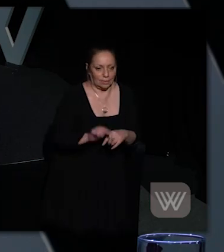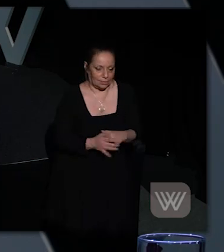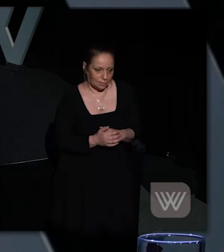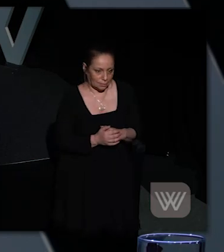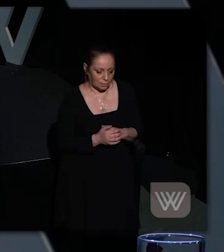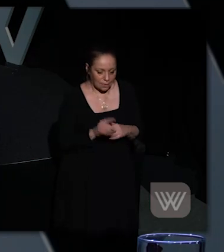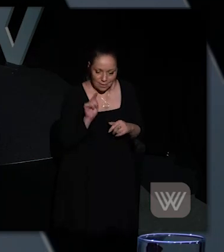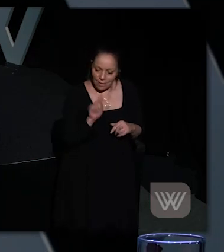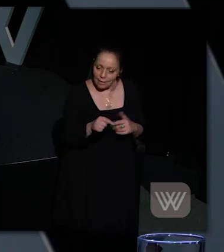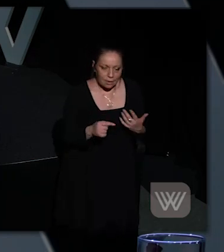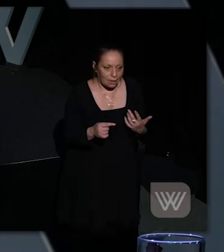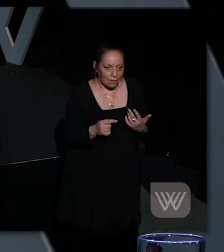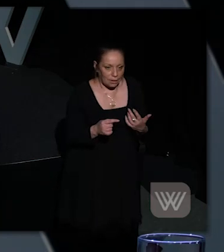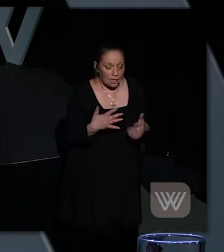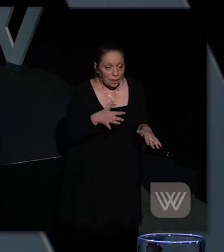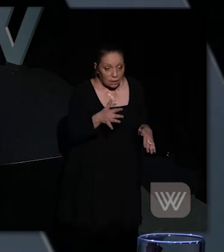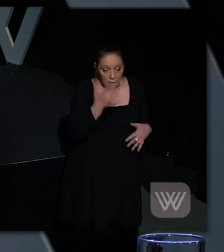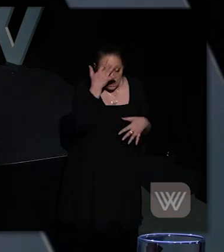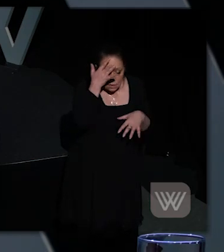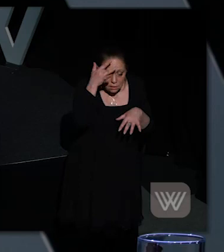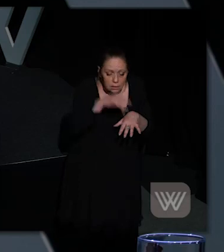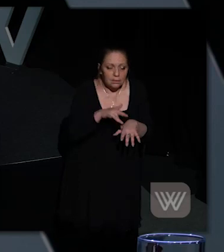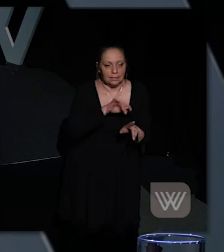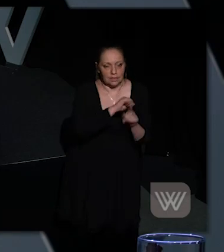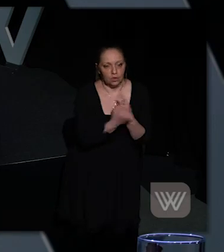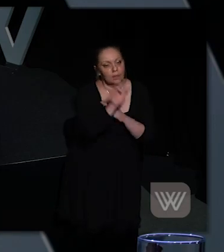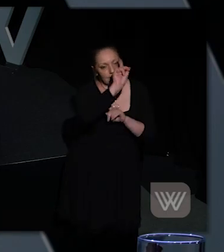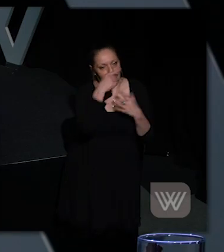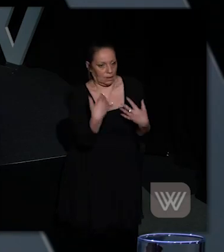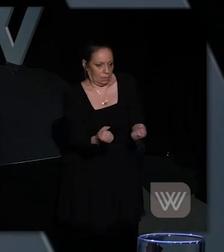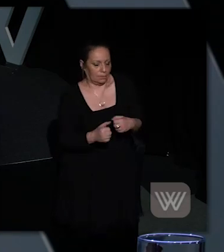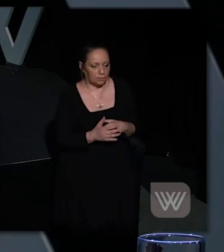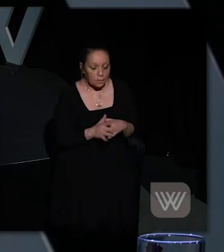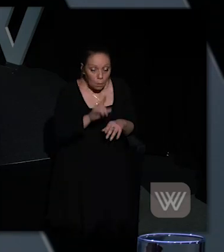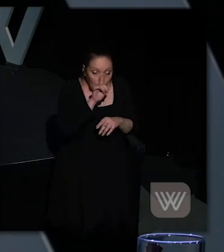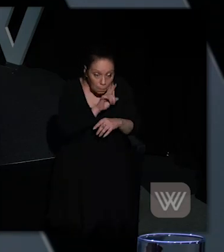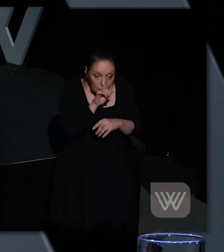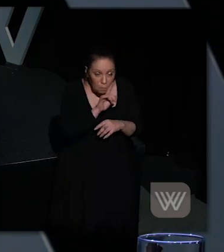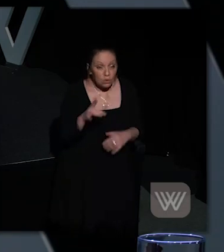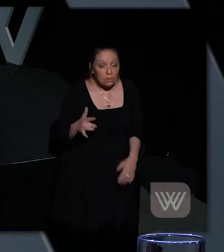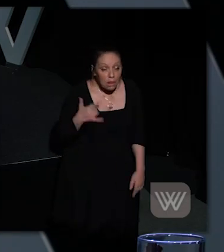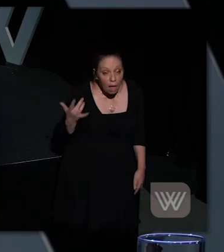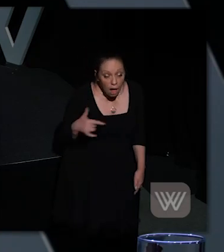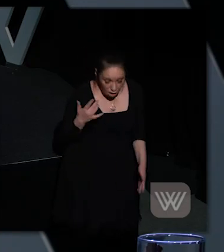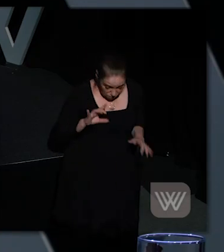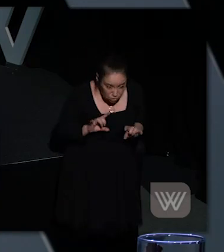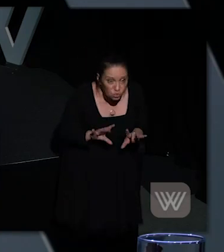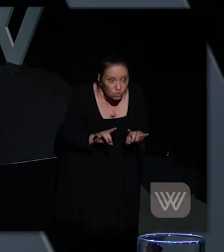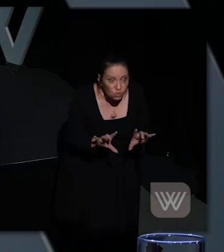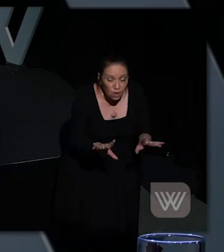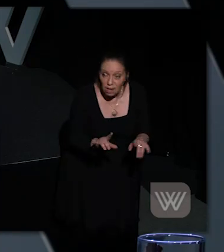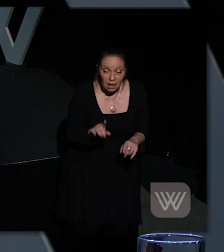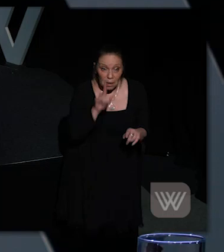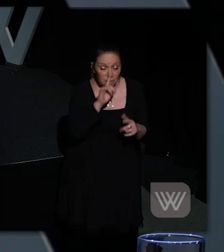just it's absolutely ludicrous. The situation we've currently got where you've got people's lives being destroyed by this and nobody